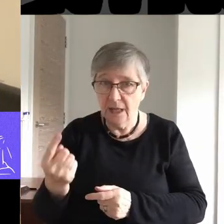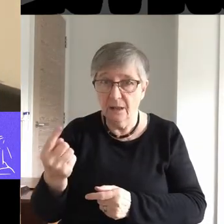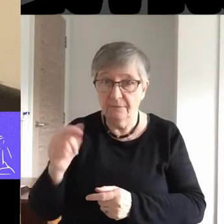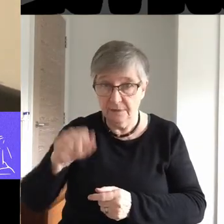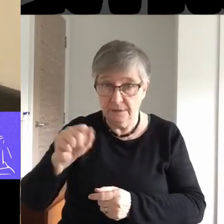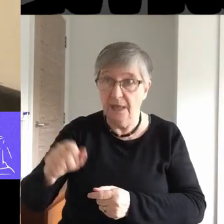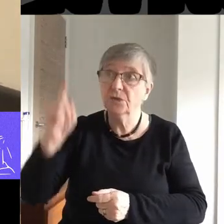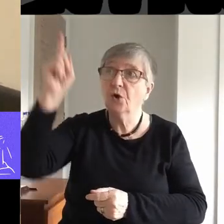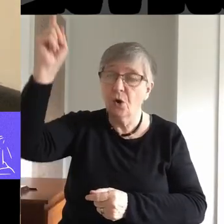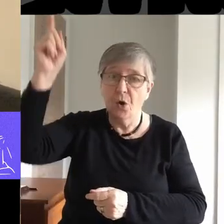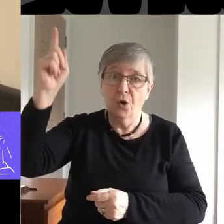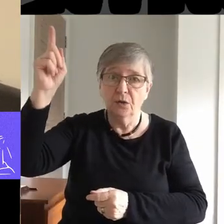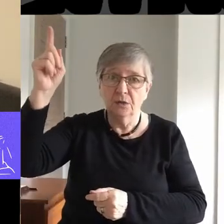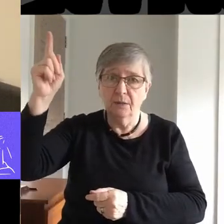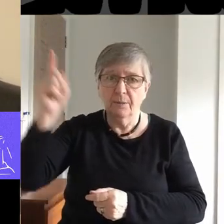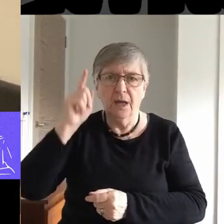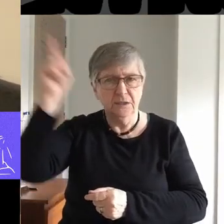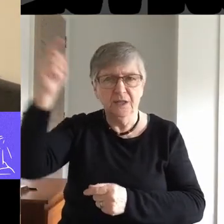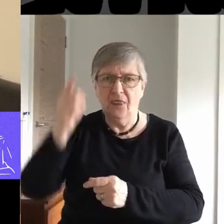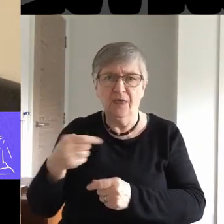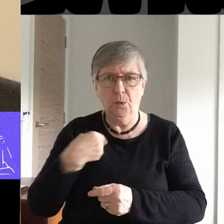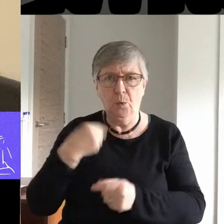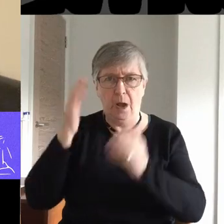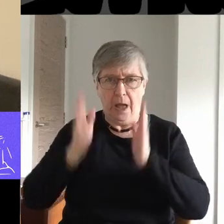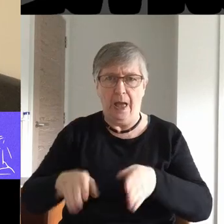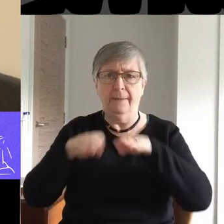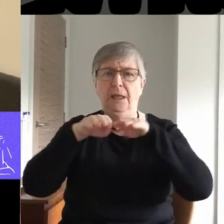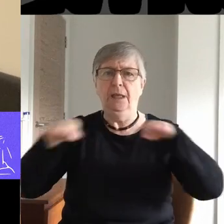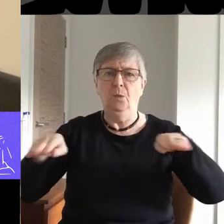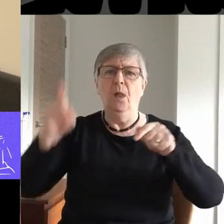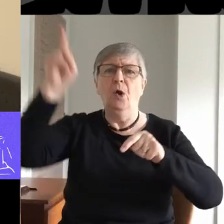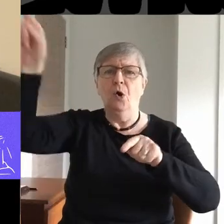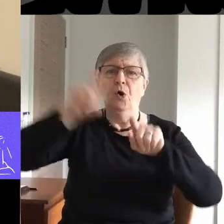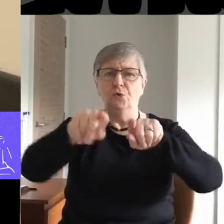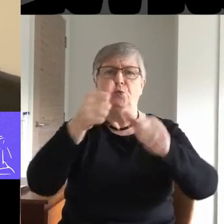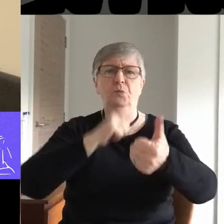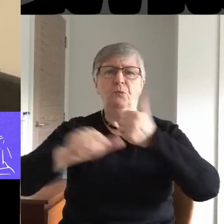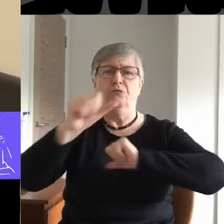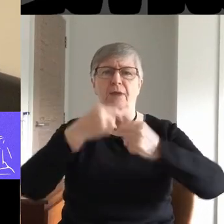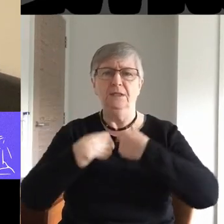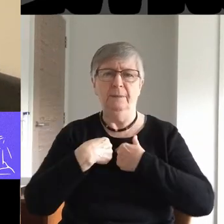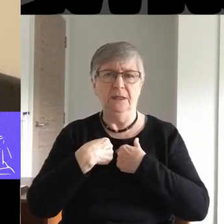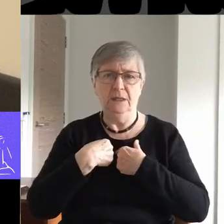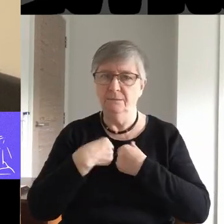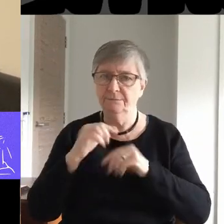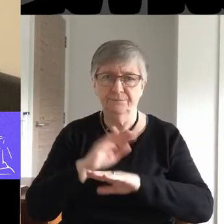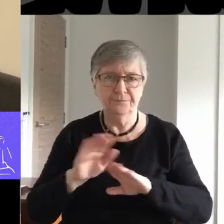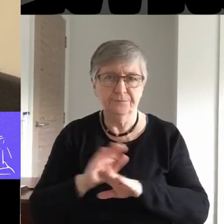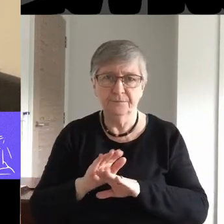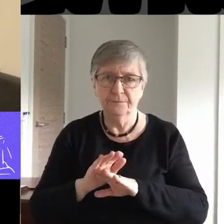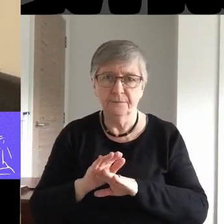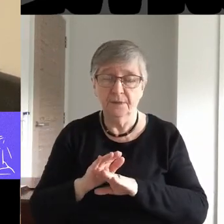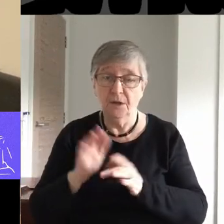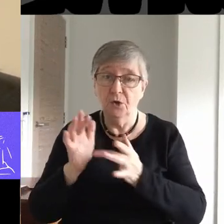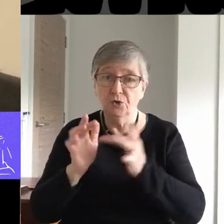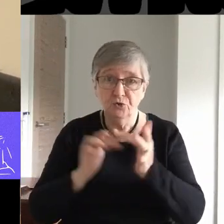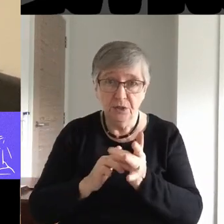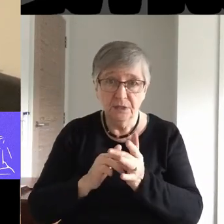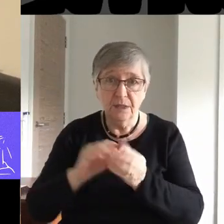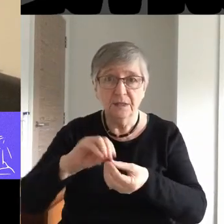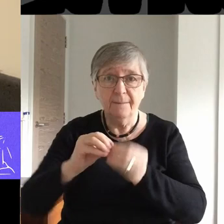God, did not consider equality with God something to be used to his own advantage. Rather, he made